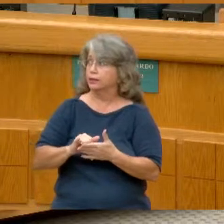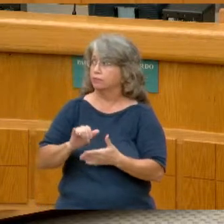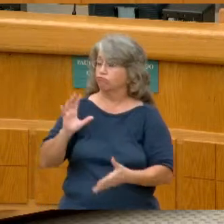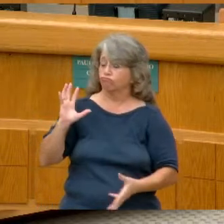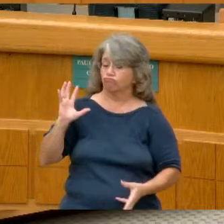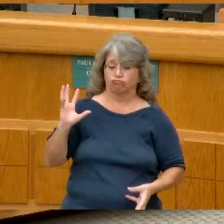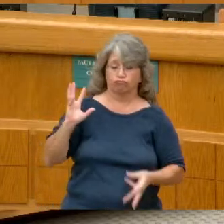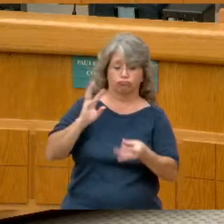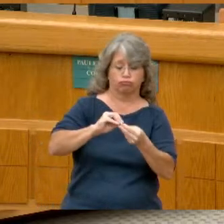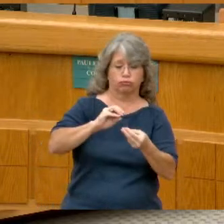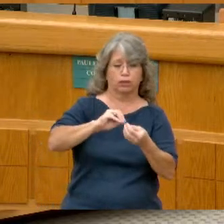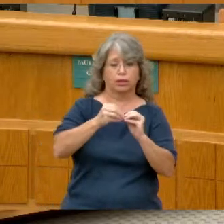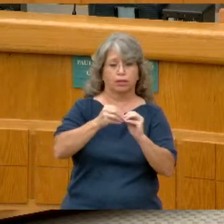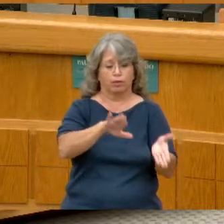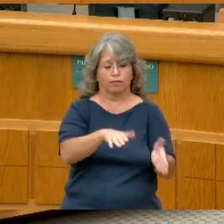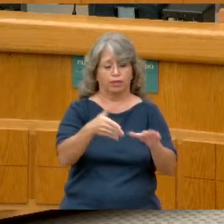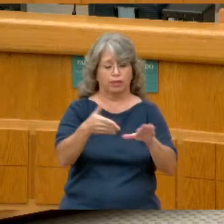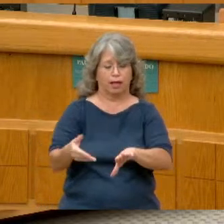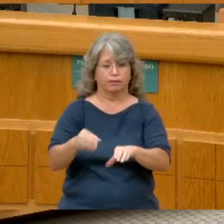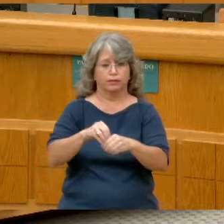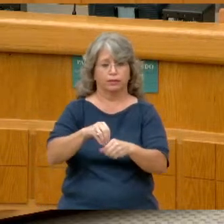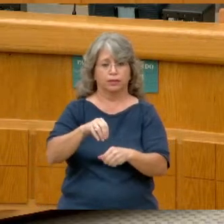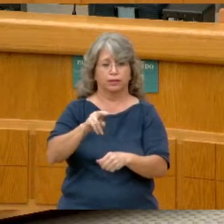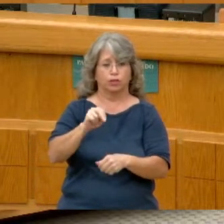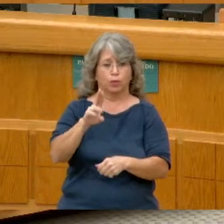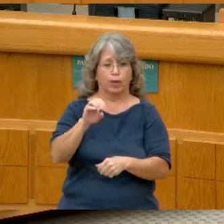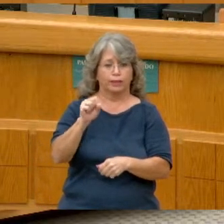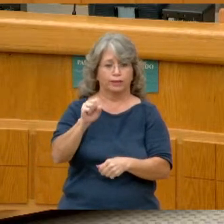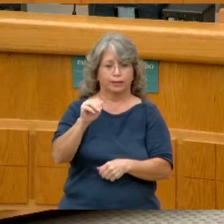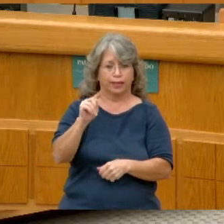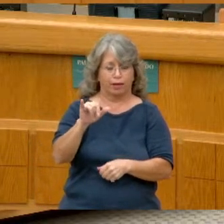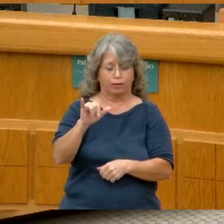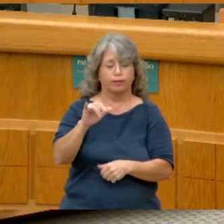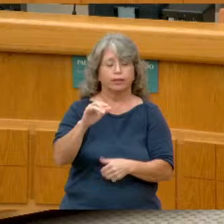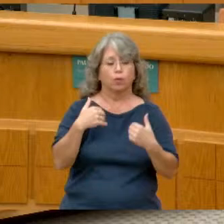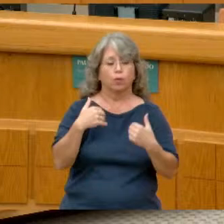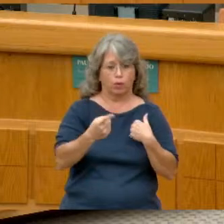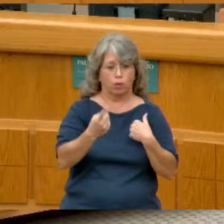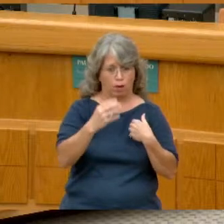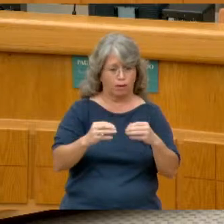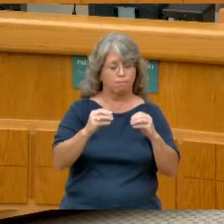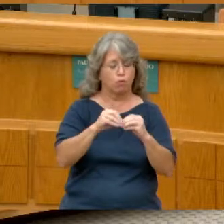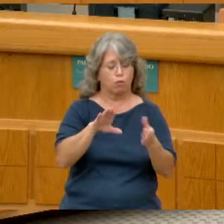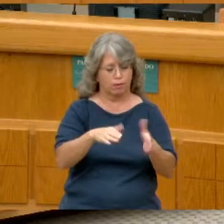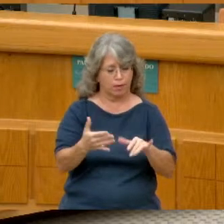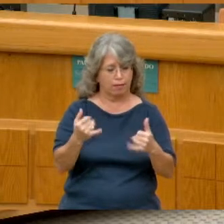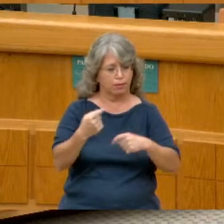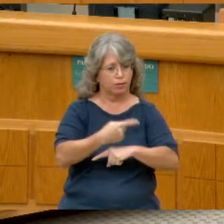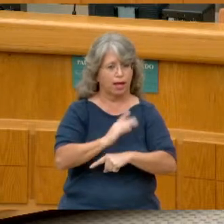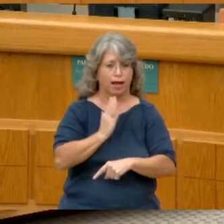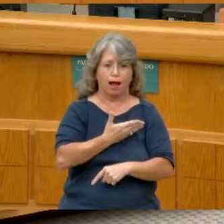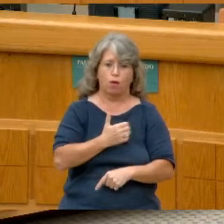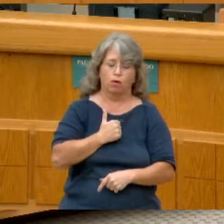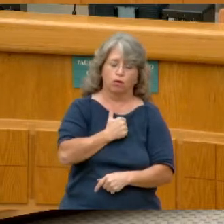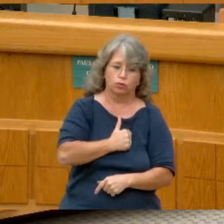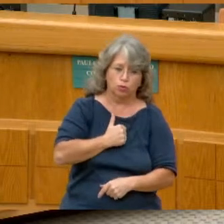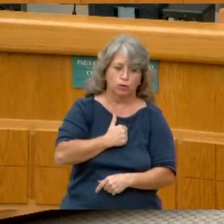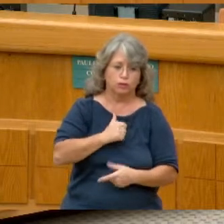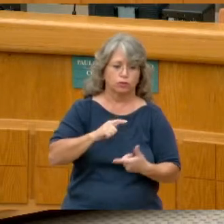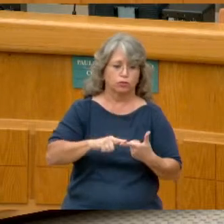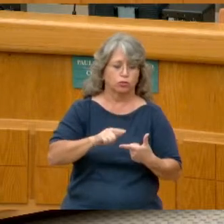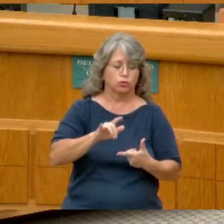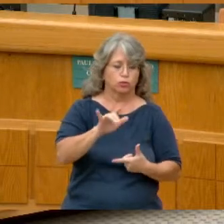COVID-19 deaths in Nueces County, and we had one death today, and so our condolences go to the family and friends of that